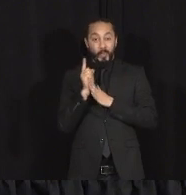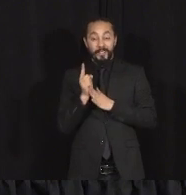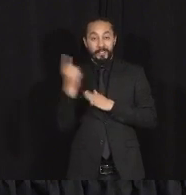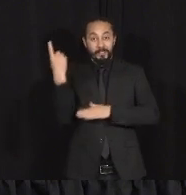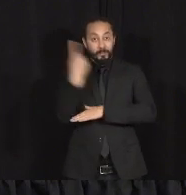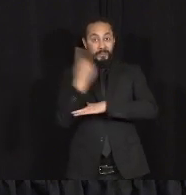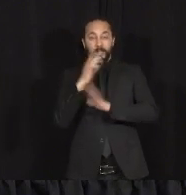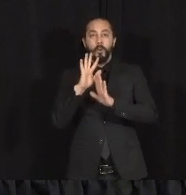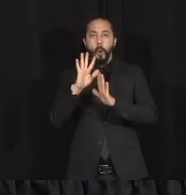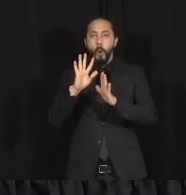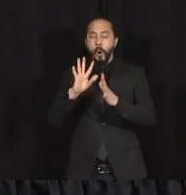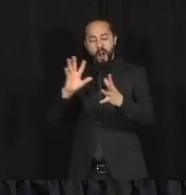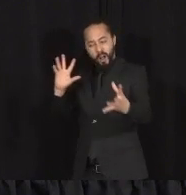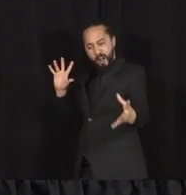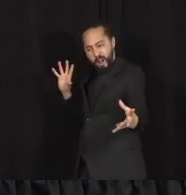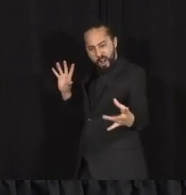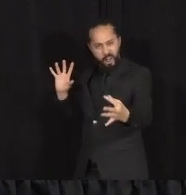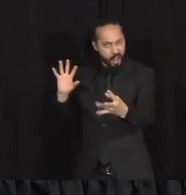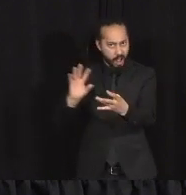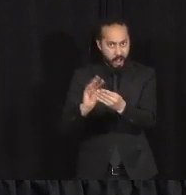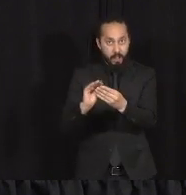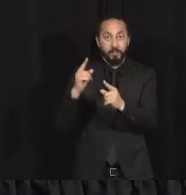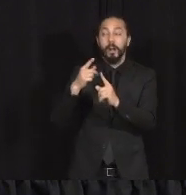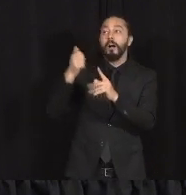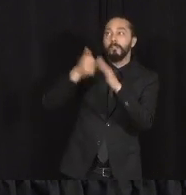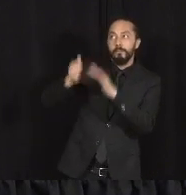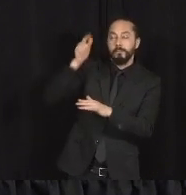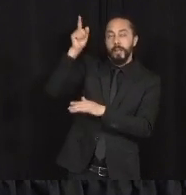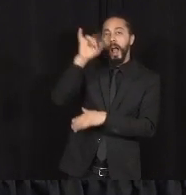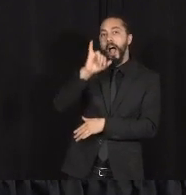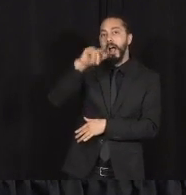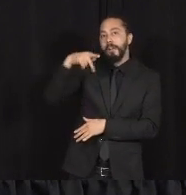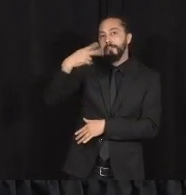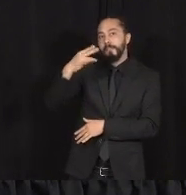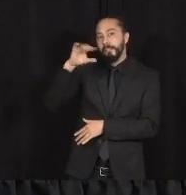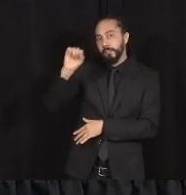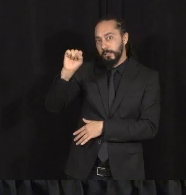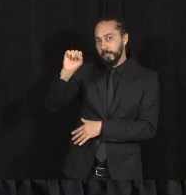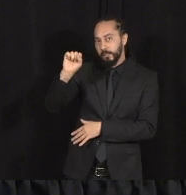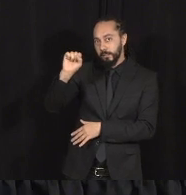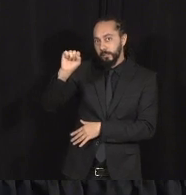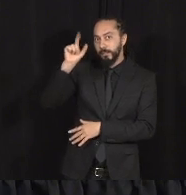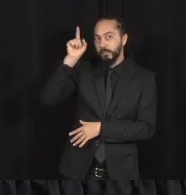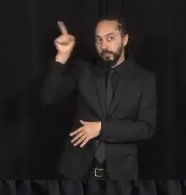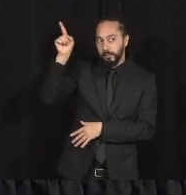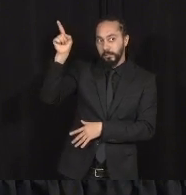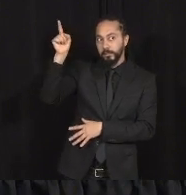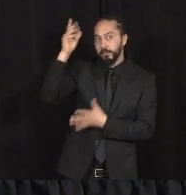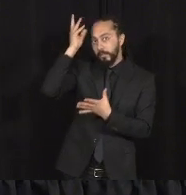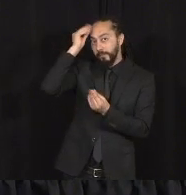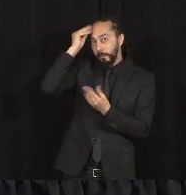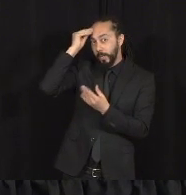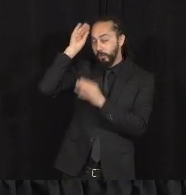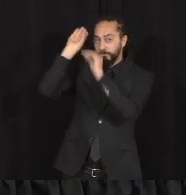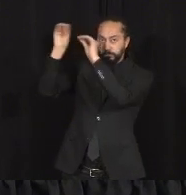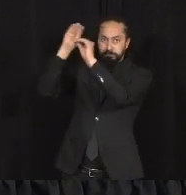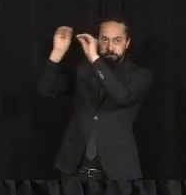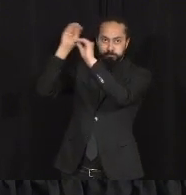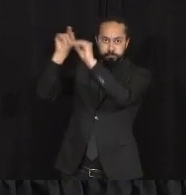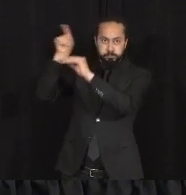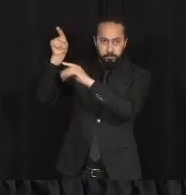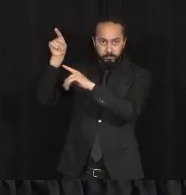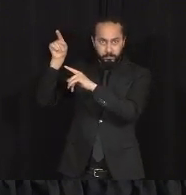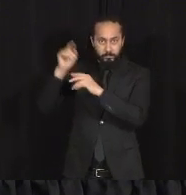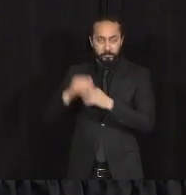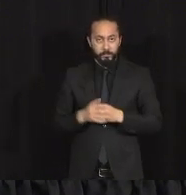Health Information System, IFIS. There will just be a little lag as hard-pressed public health